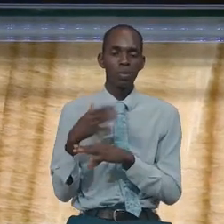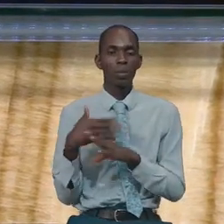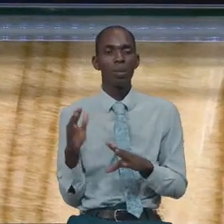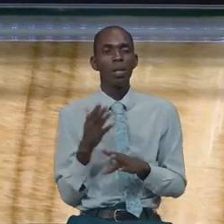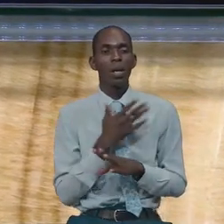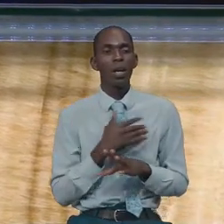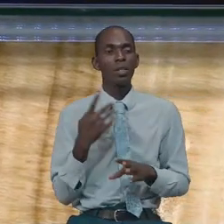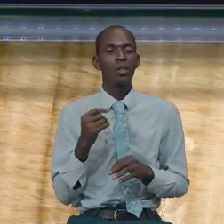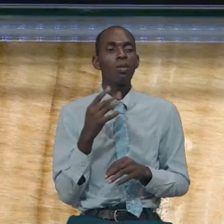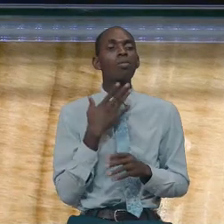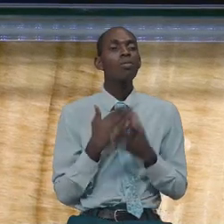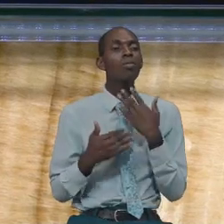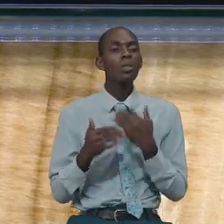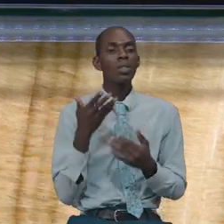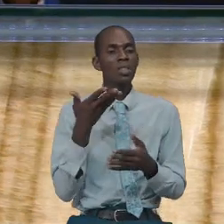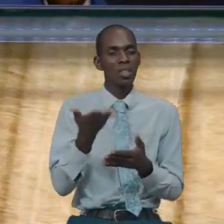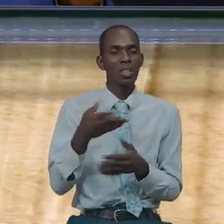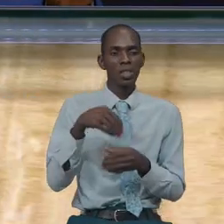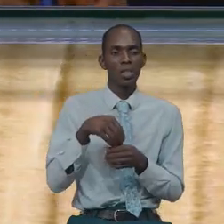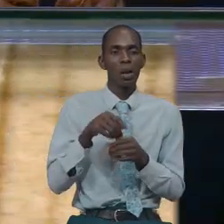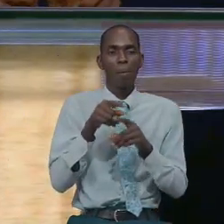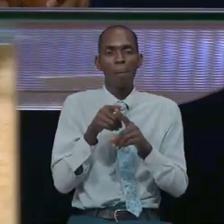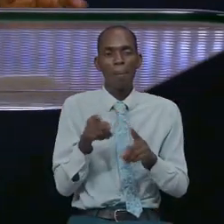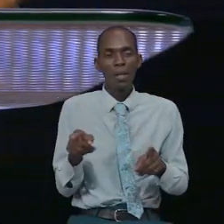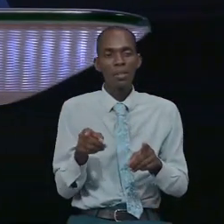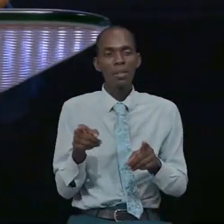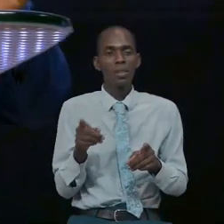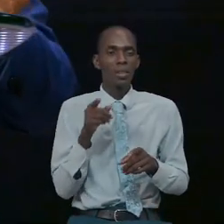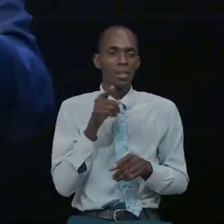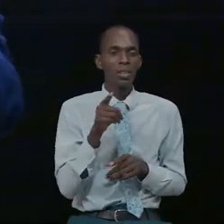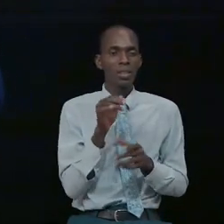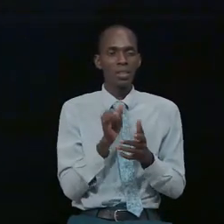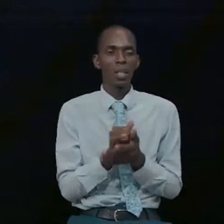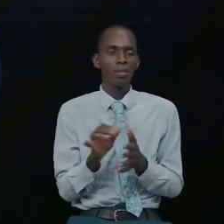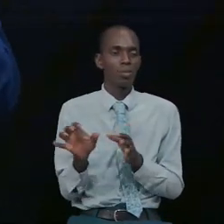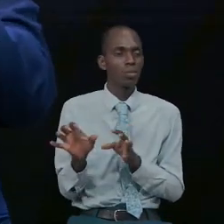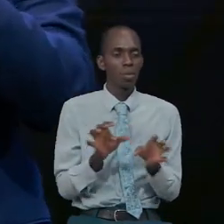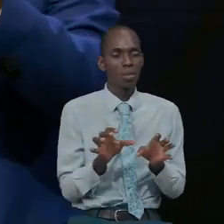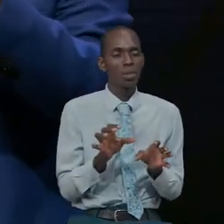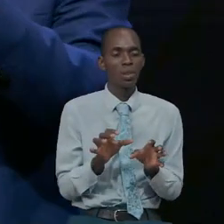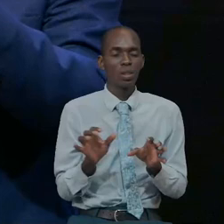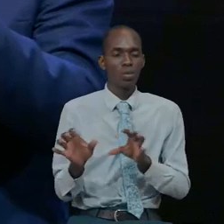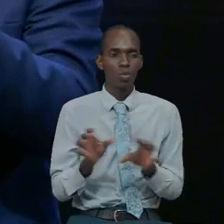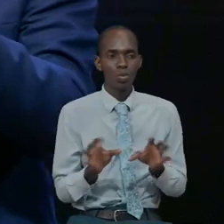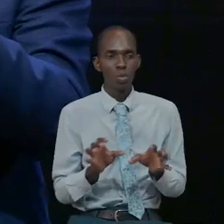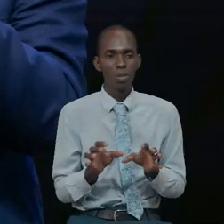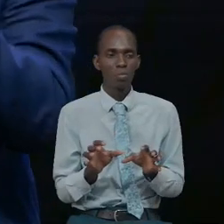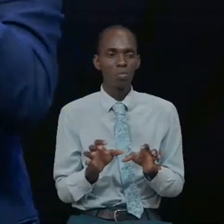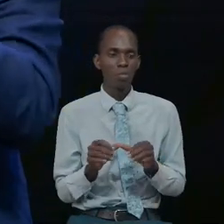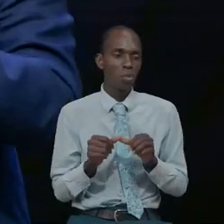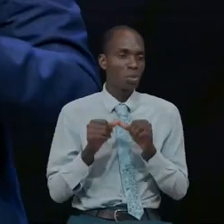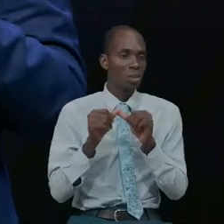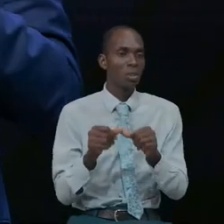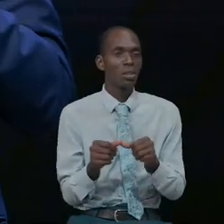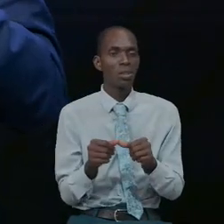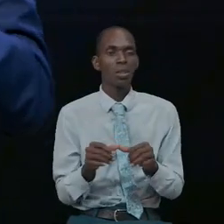the lust thereof, but he that doeth constantly,